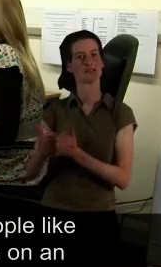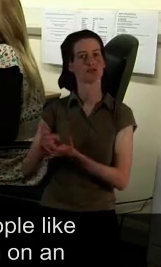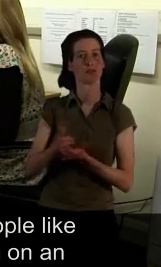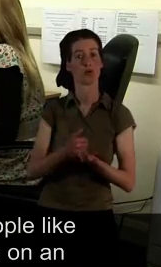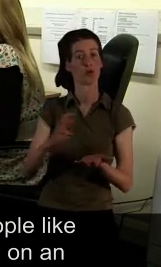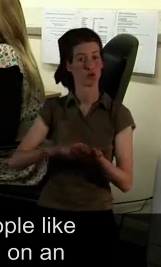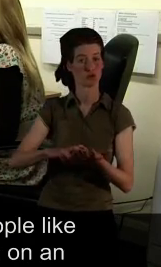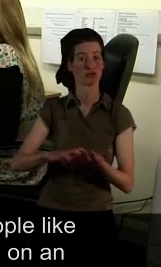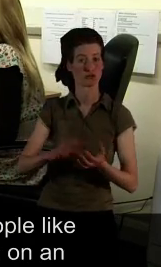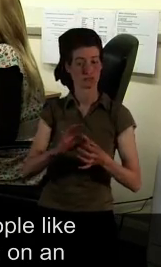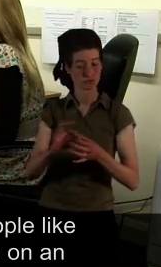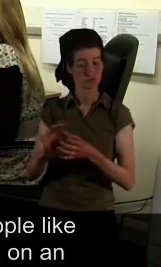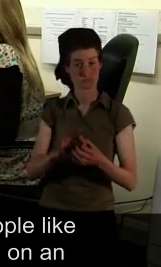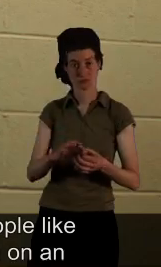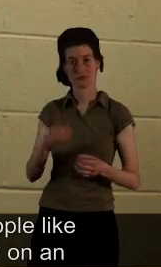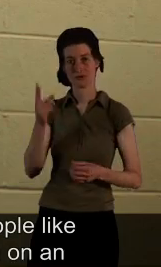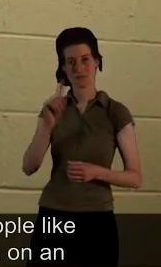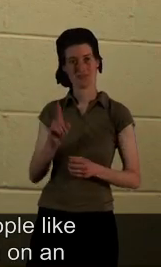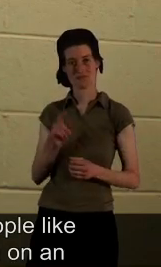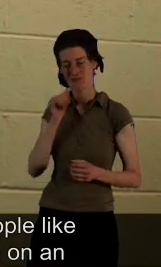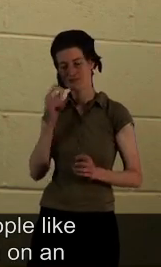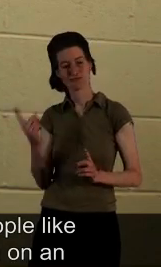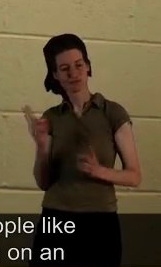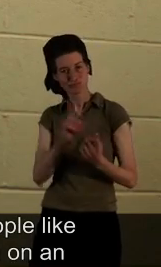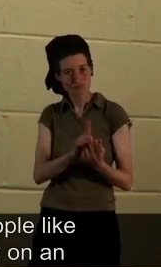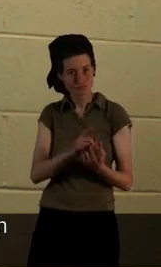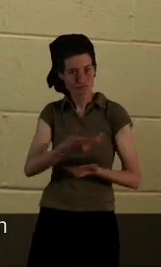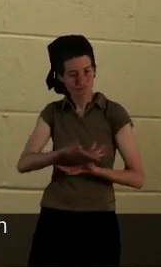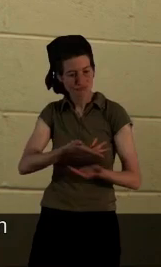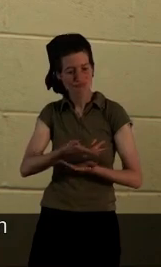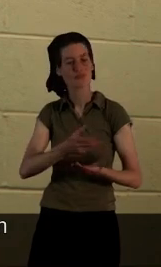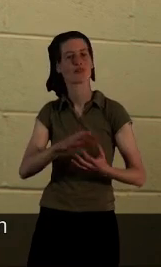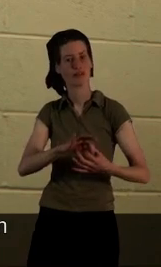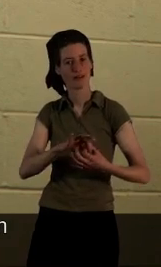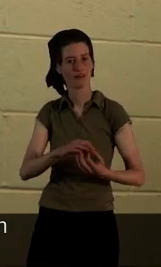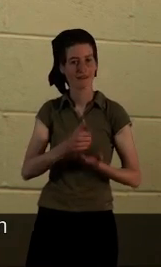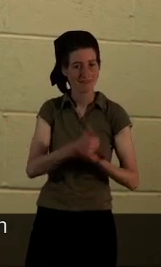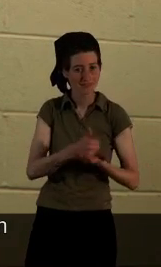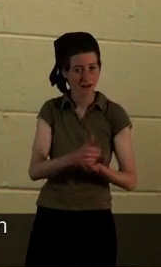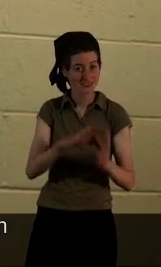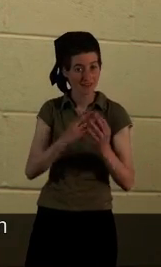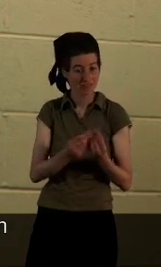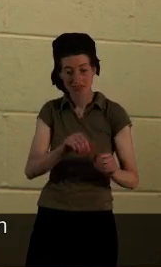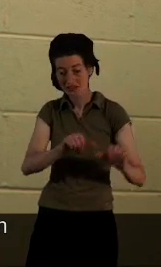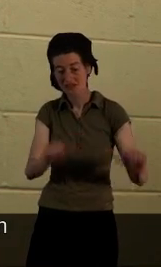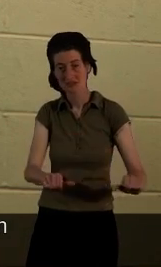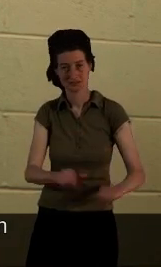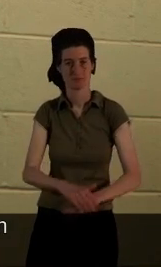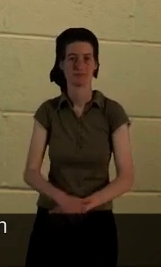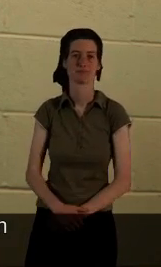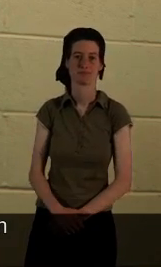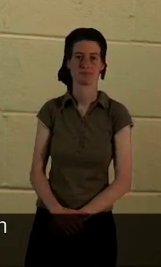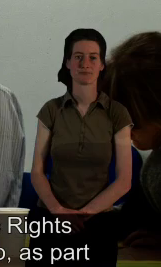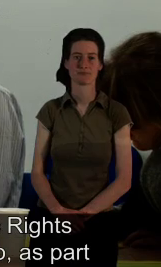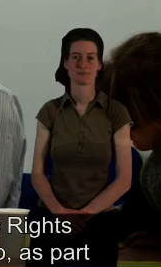contract, and that is where people like myself will go in and support them on an ad hoc basis, just giving them the advice